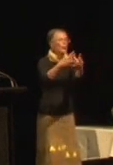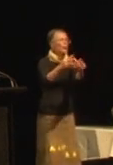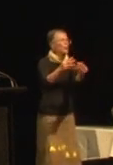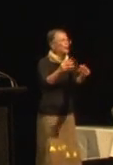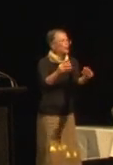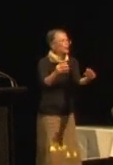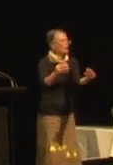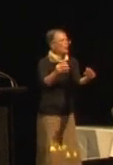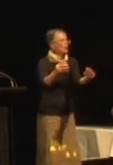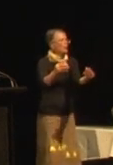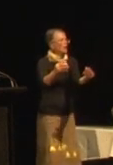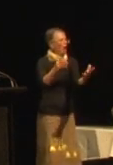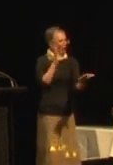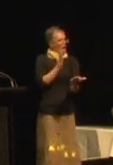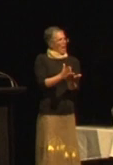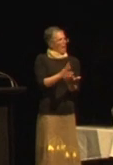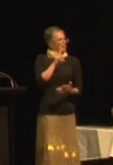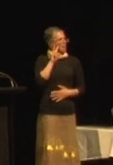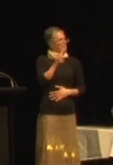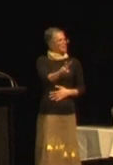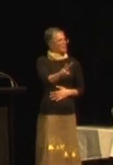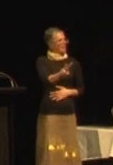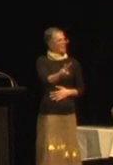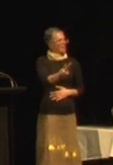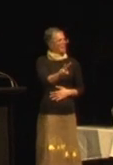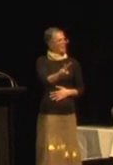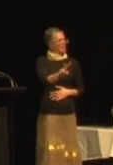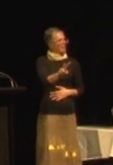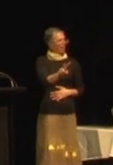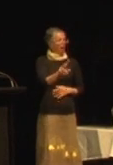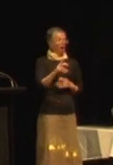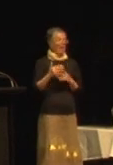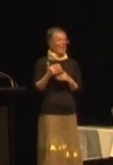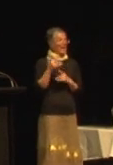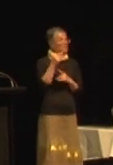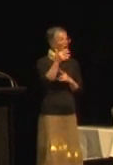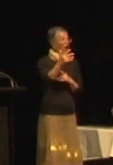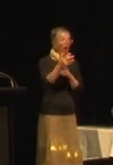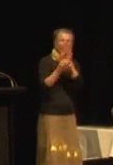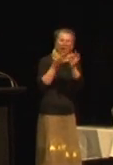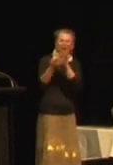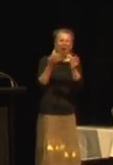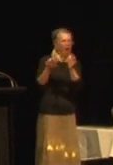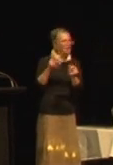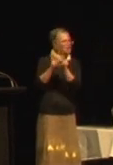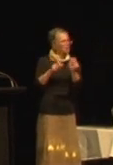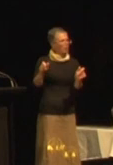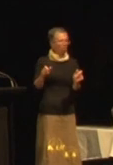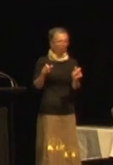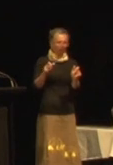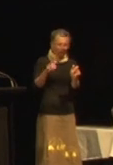are incredible. But when you look for evidence that once people have felt this feeling that they then act, they then change, there isn't a lot.